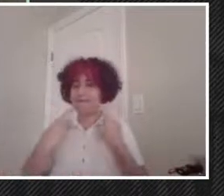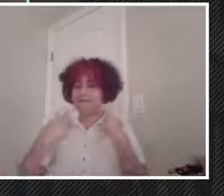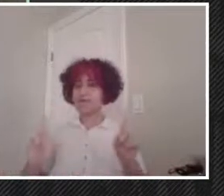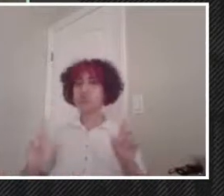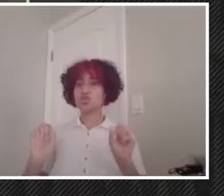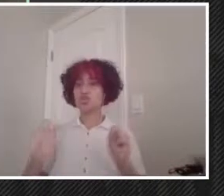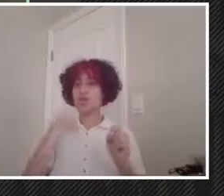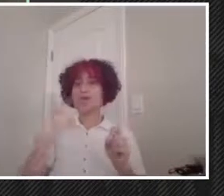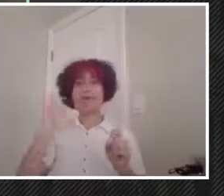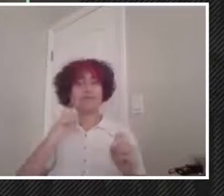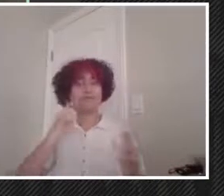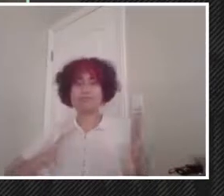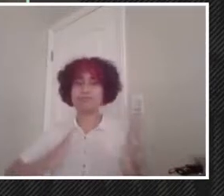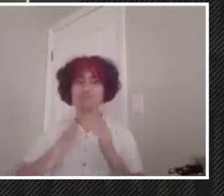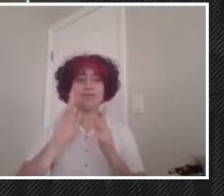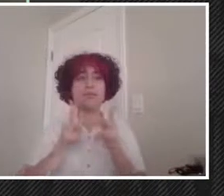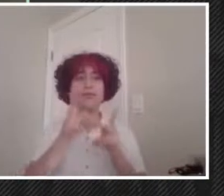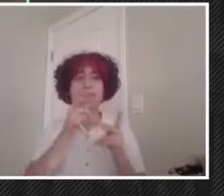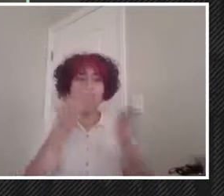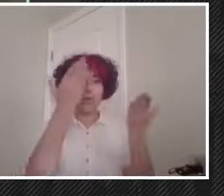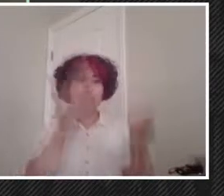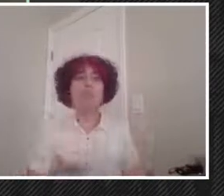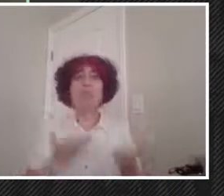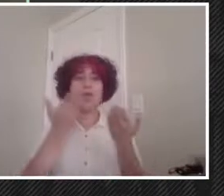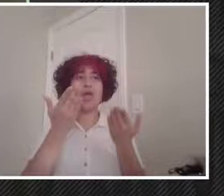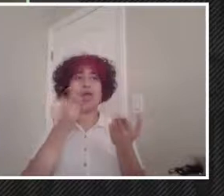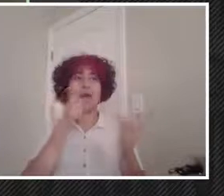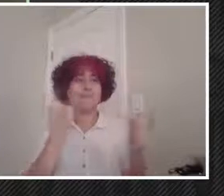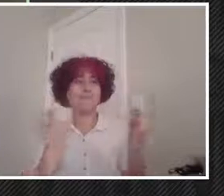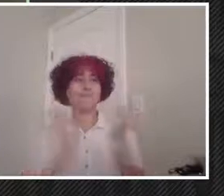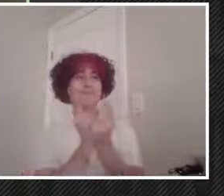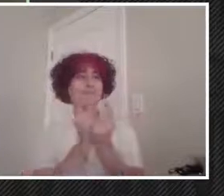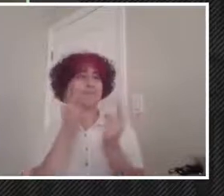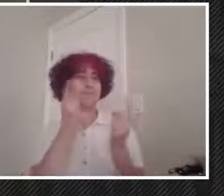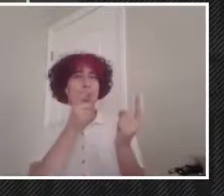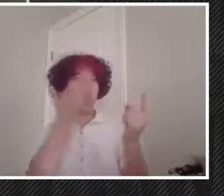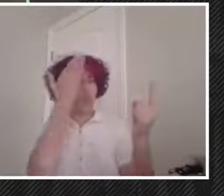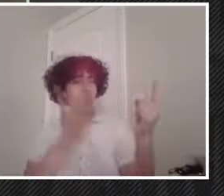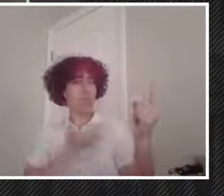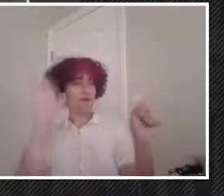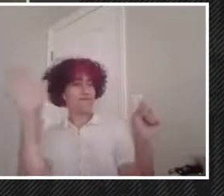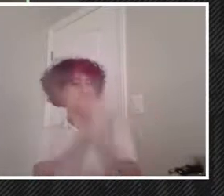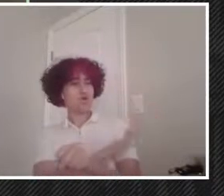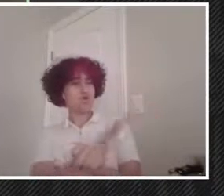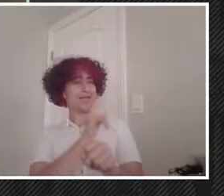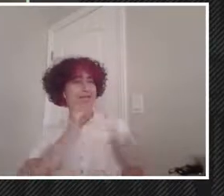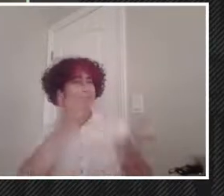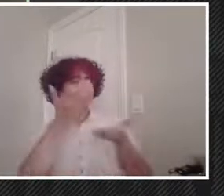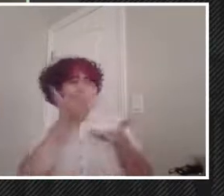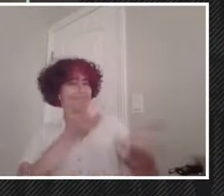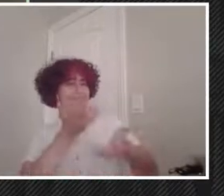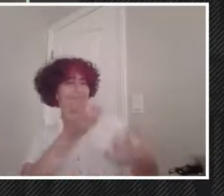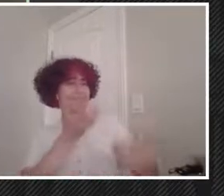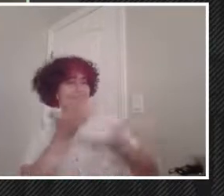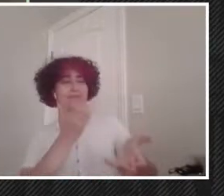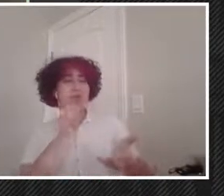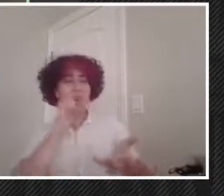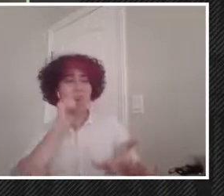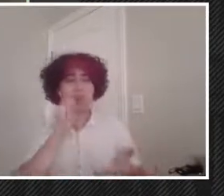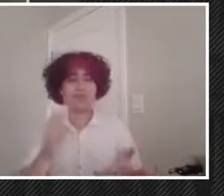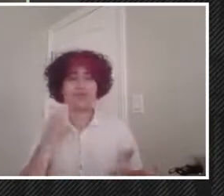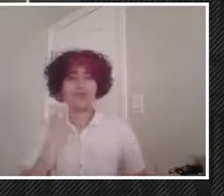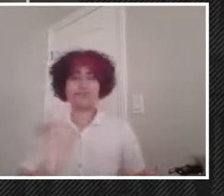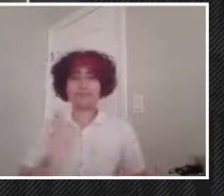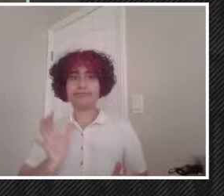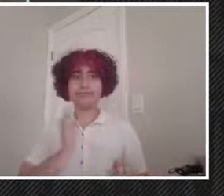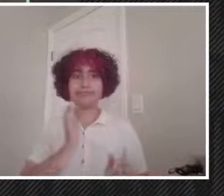their language. And so the difference in this moment, it wasn't just about politics. We literally